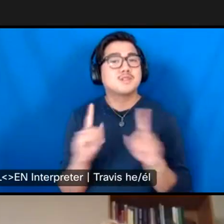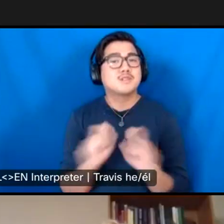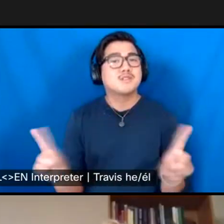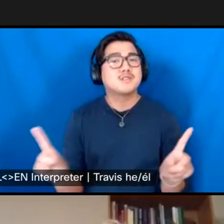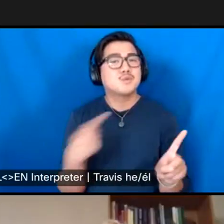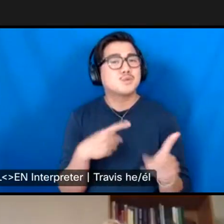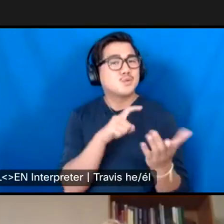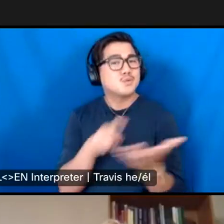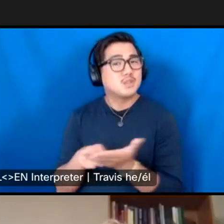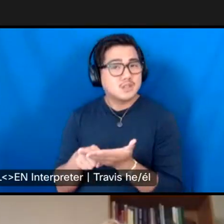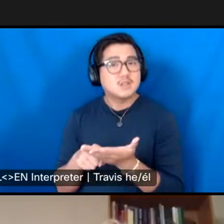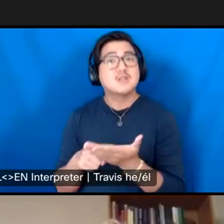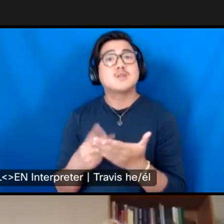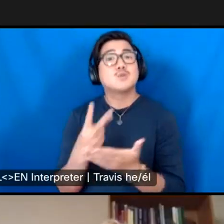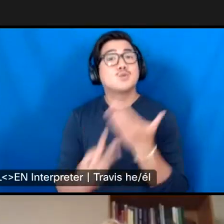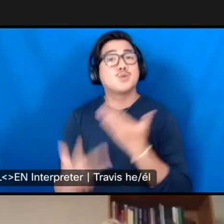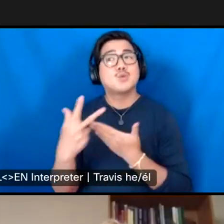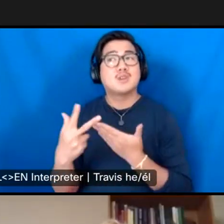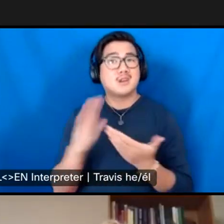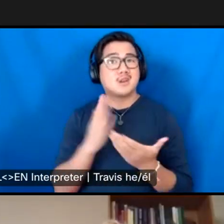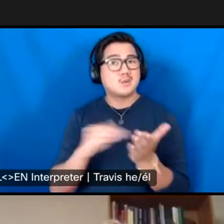of our students had food insecurity.